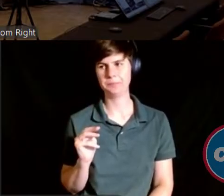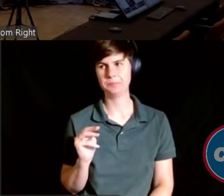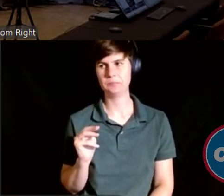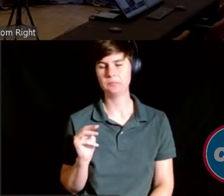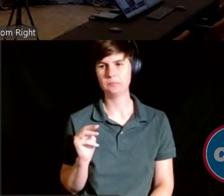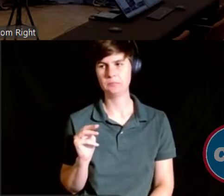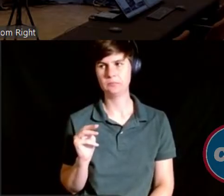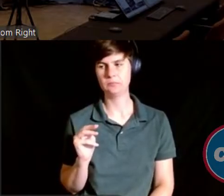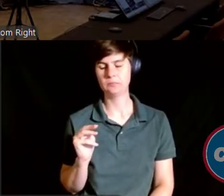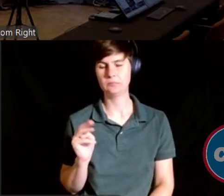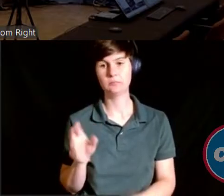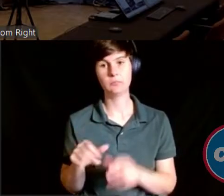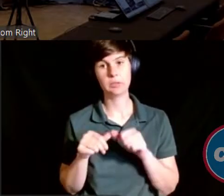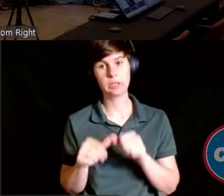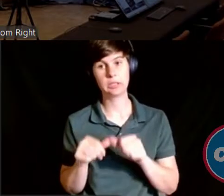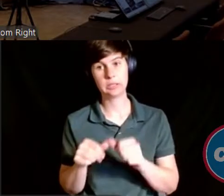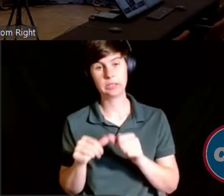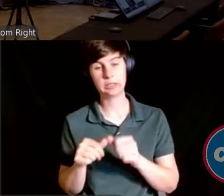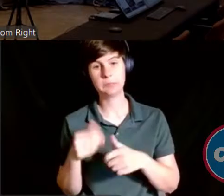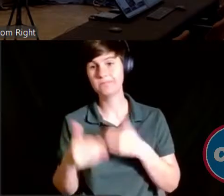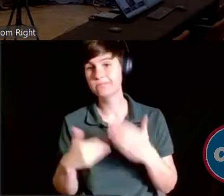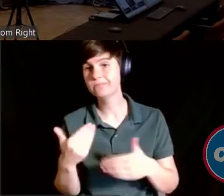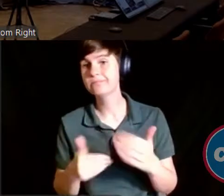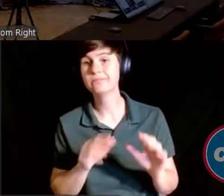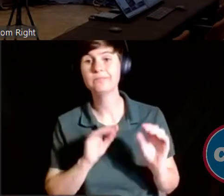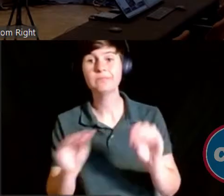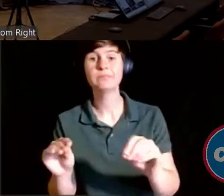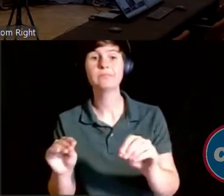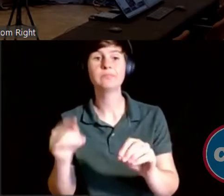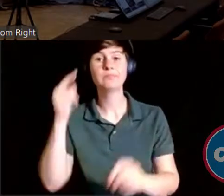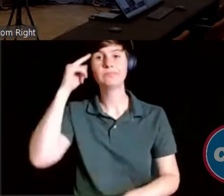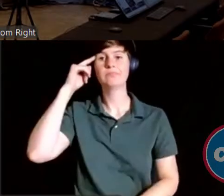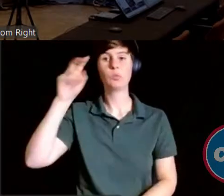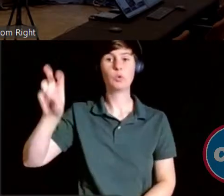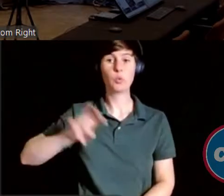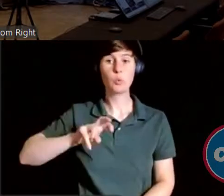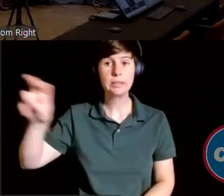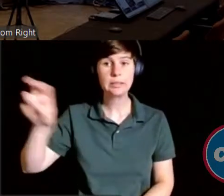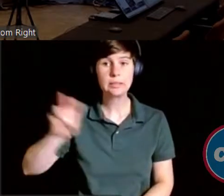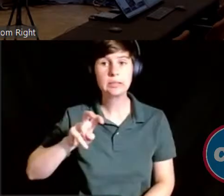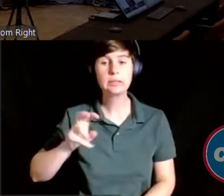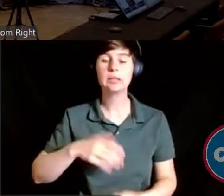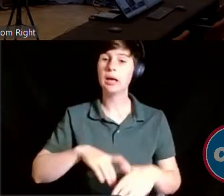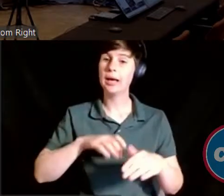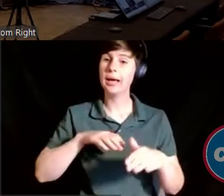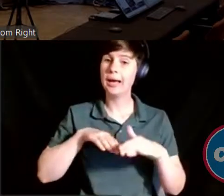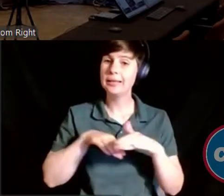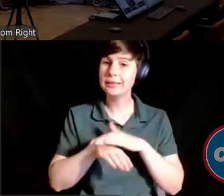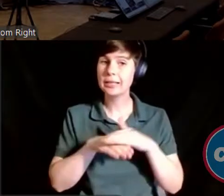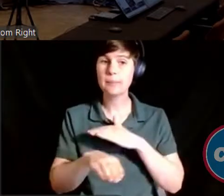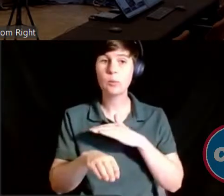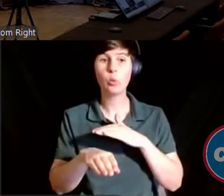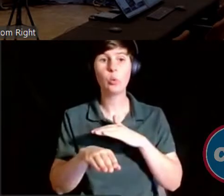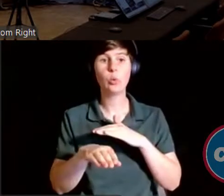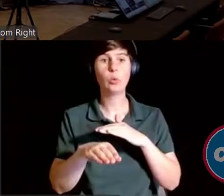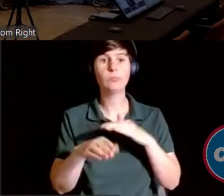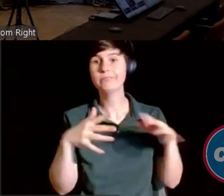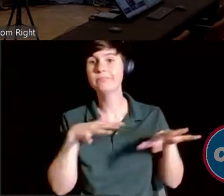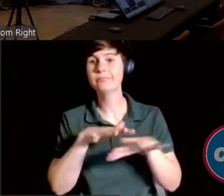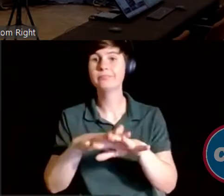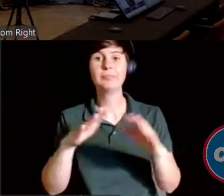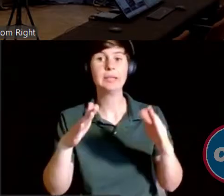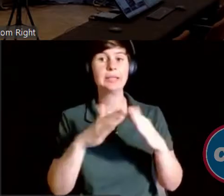consistent process and implementation and thinking about transit and accessible interactions with the city as a network as